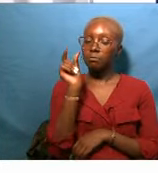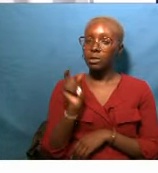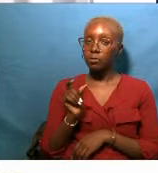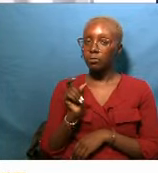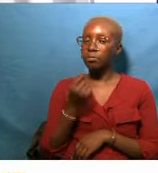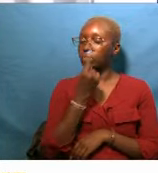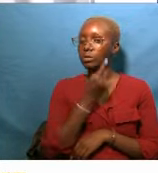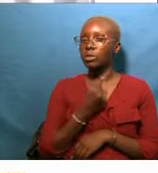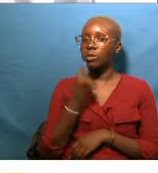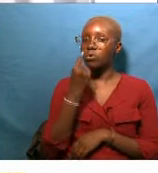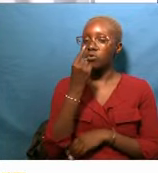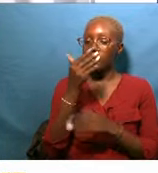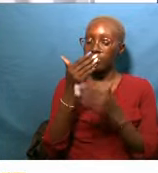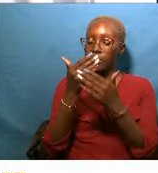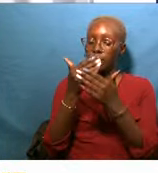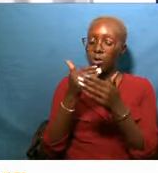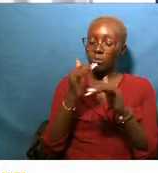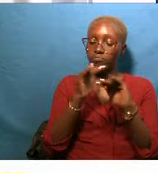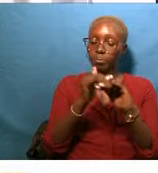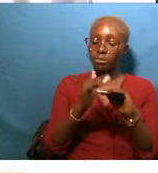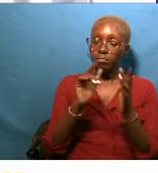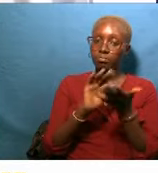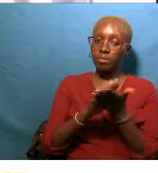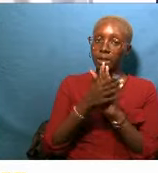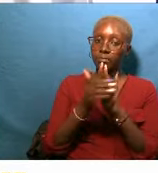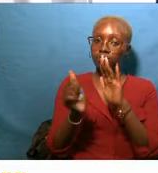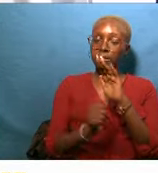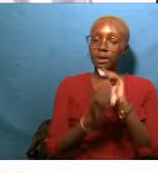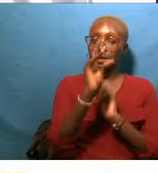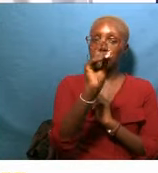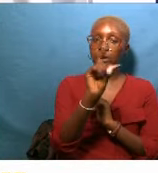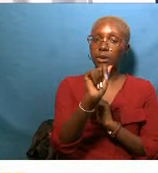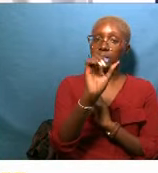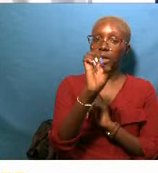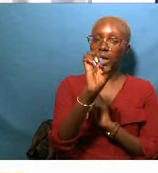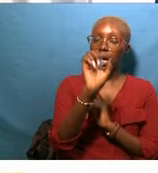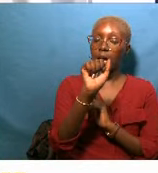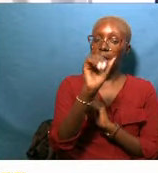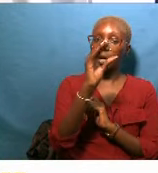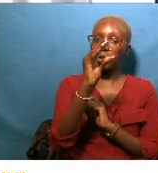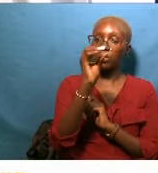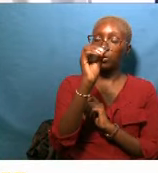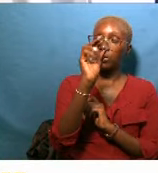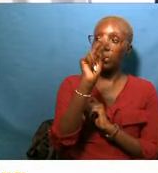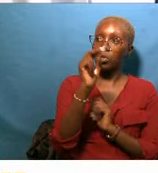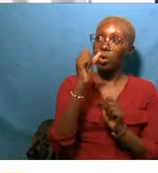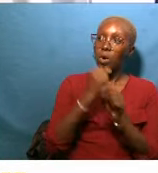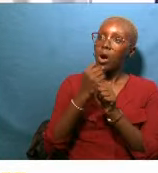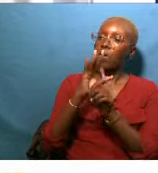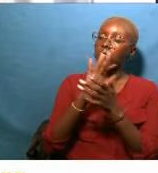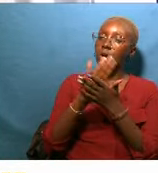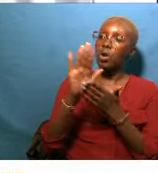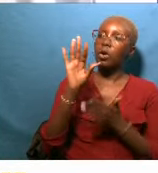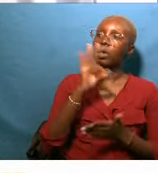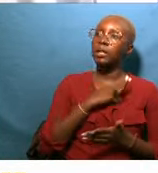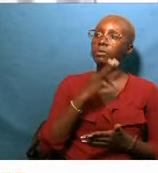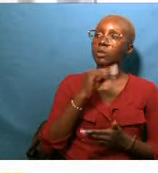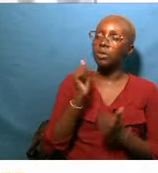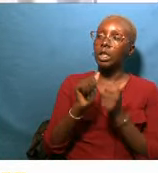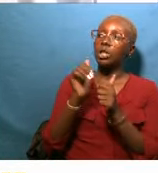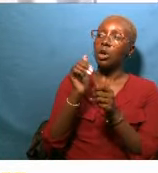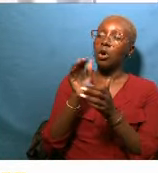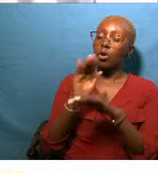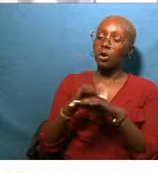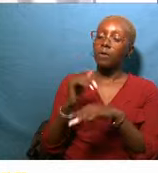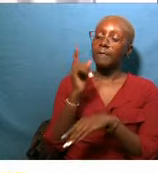who are about to induct as an archdeacon to do the work of the Holy Spirit, the work the Holy Spirit has called him to